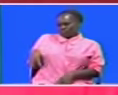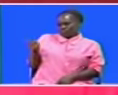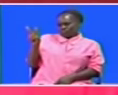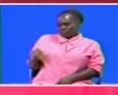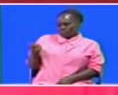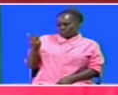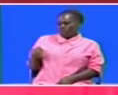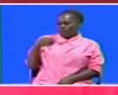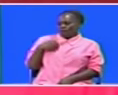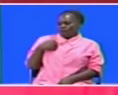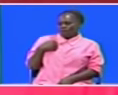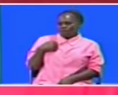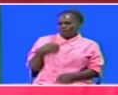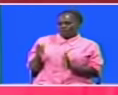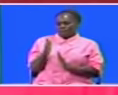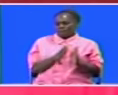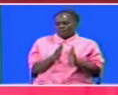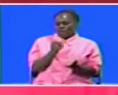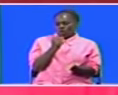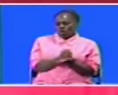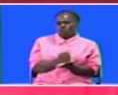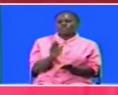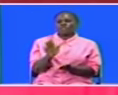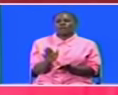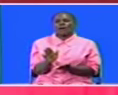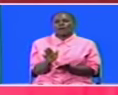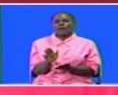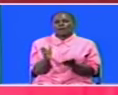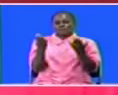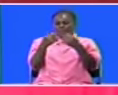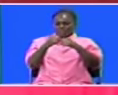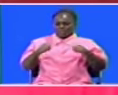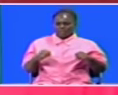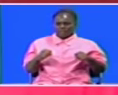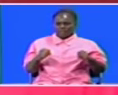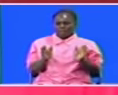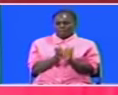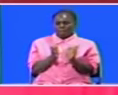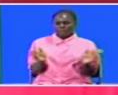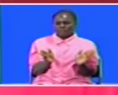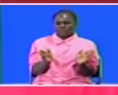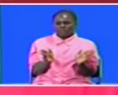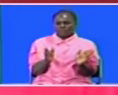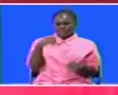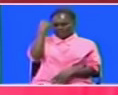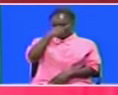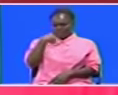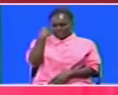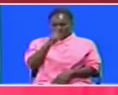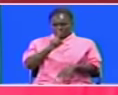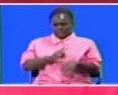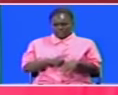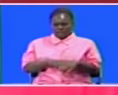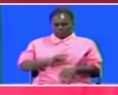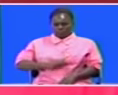the stature of the office of the president, of the presidency in the public eye, like when there's a